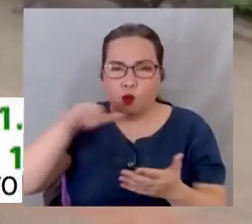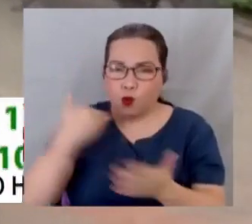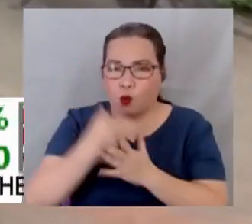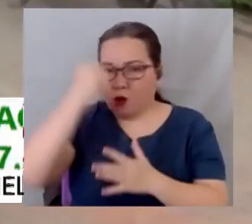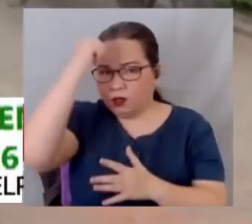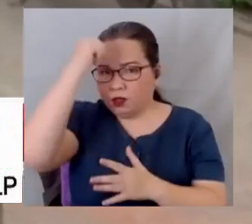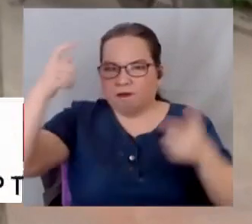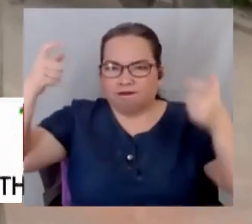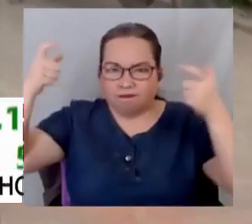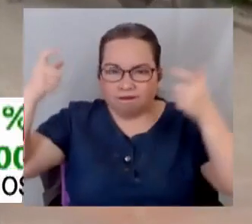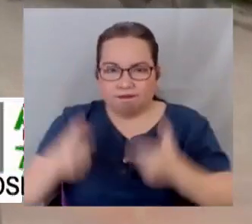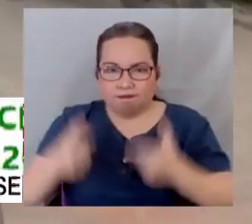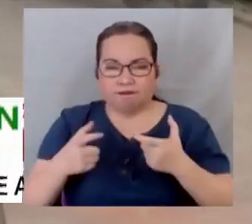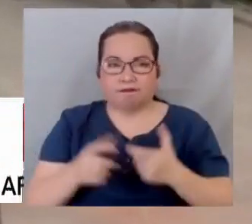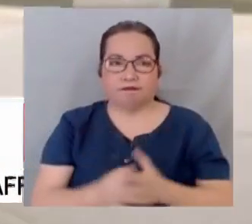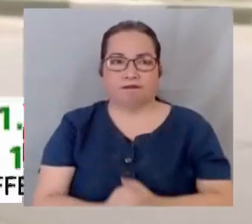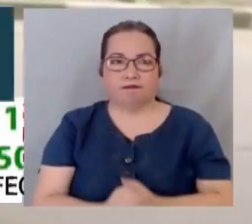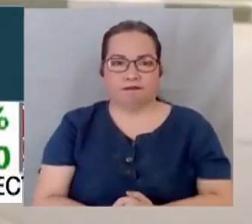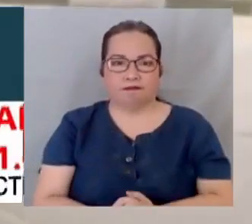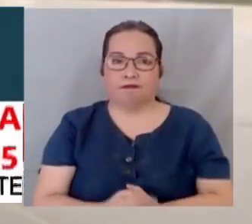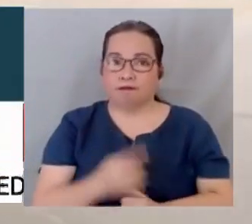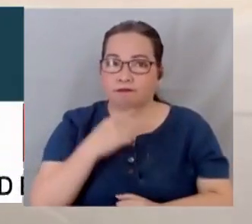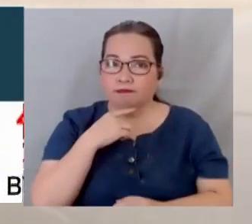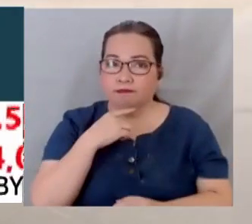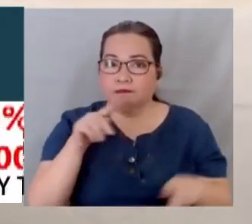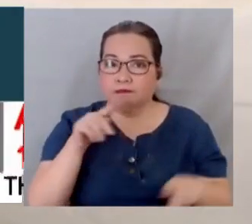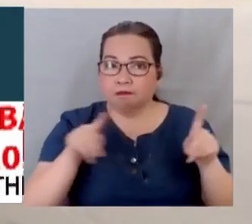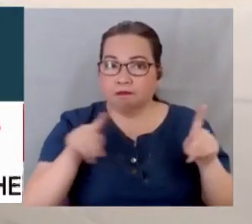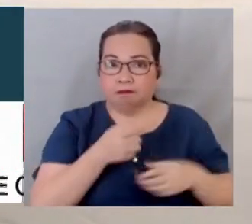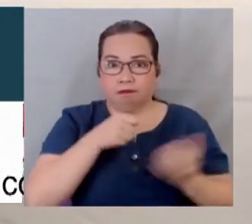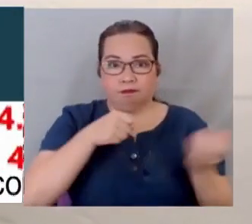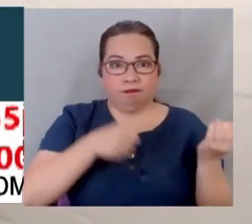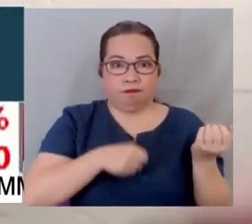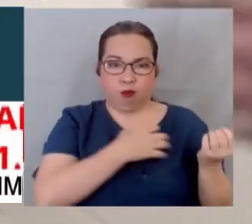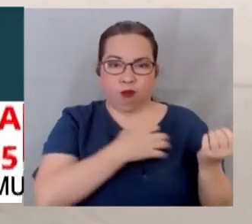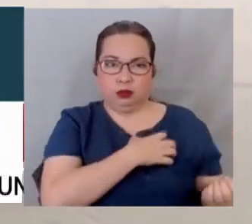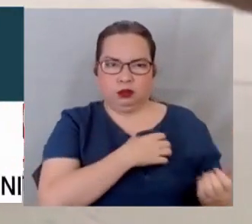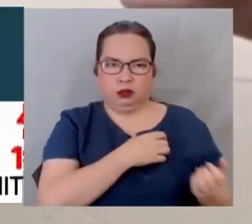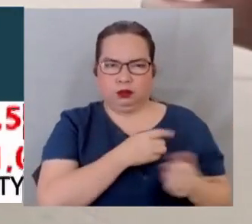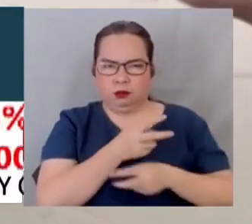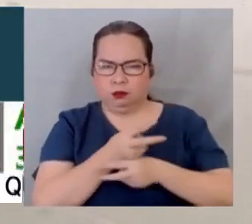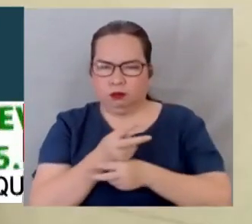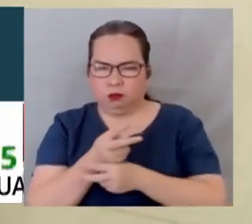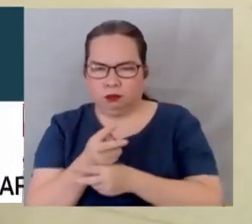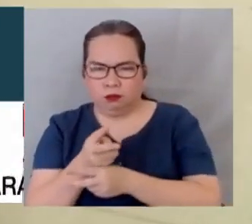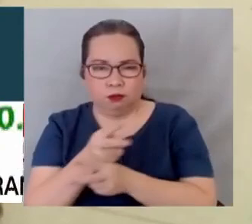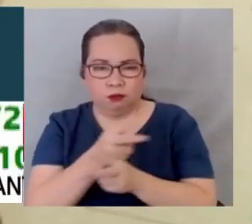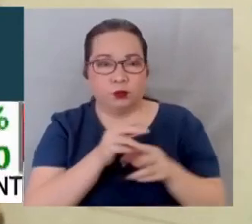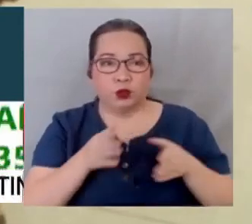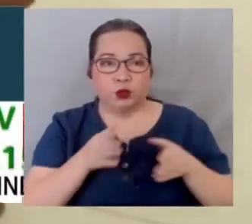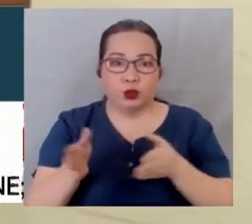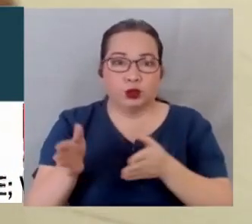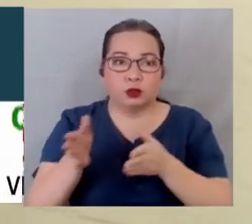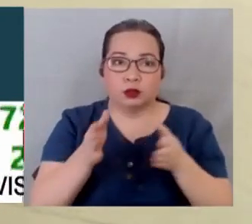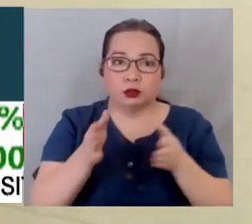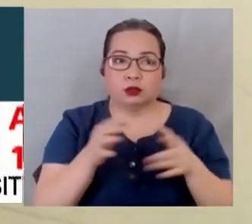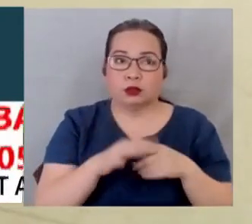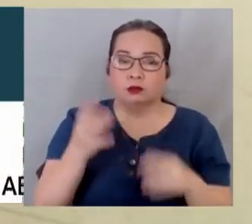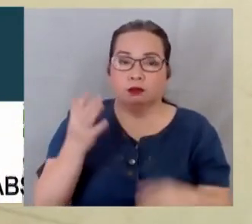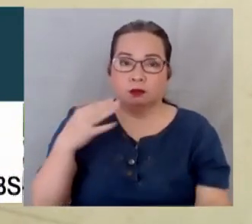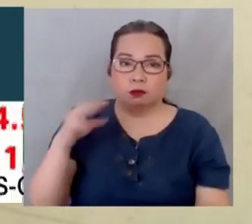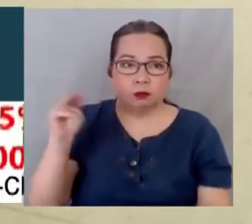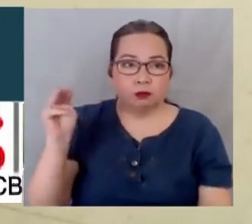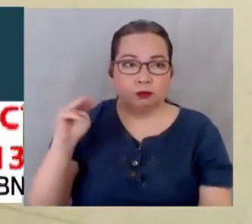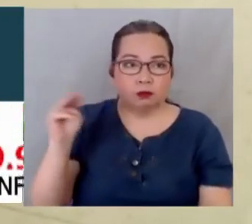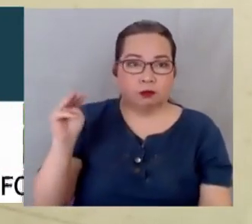Police in Bangalore patrolled the streets on Monday, stopping vehicles, checking IDs, and even herding and